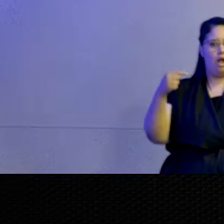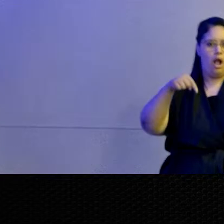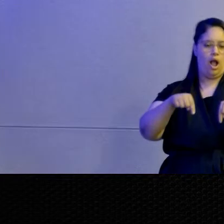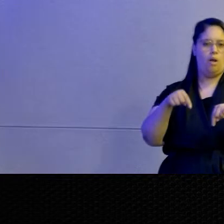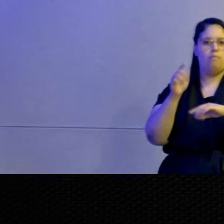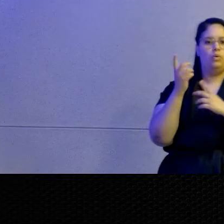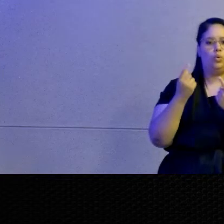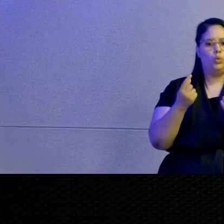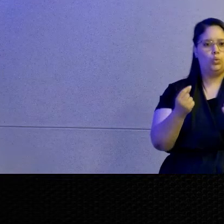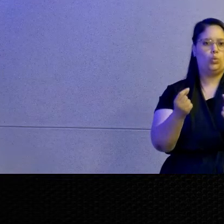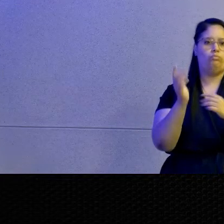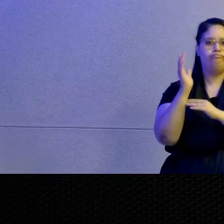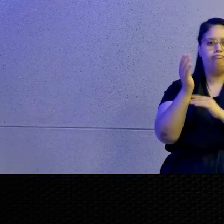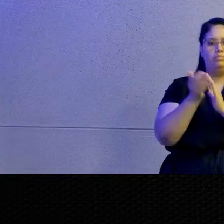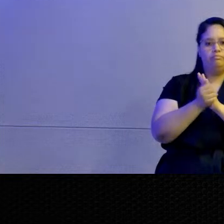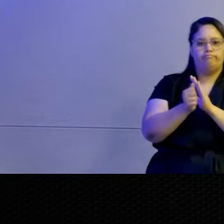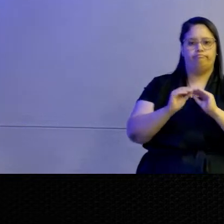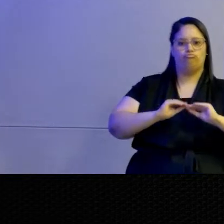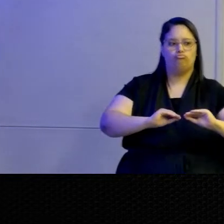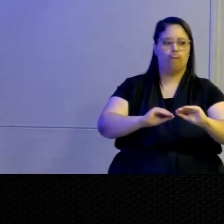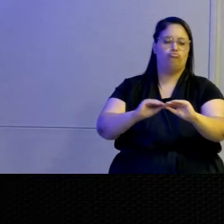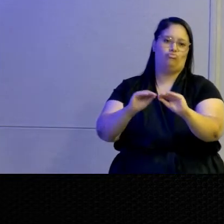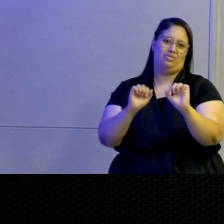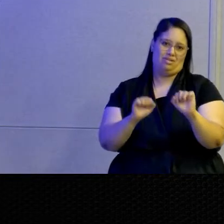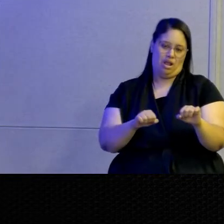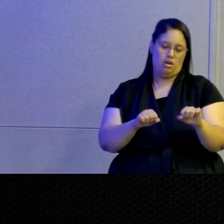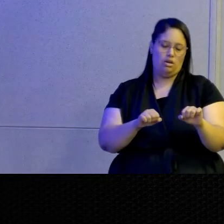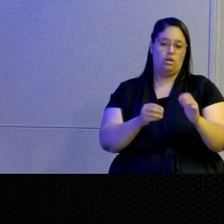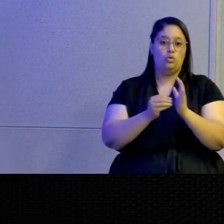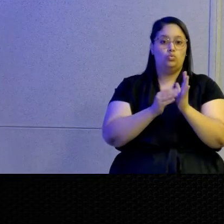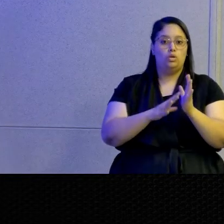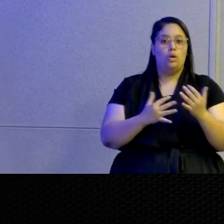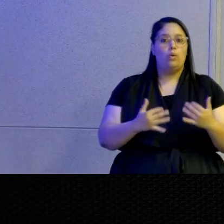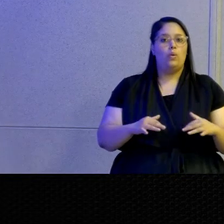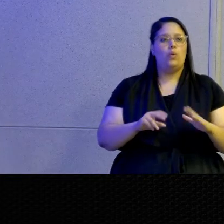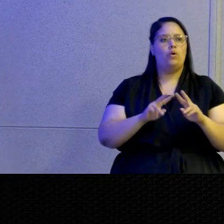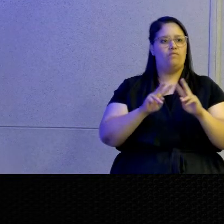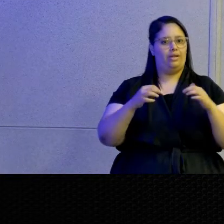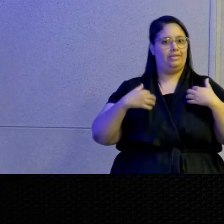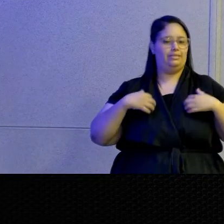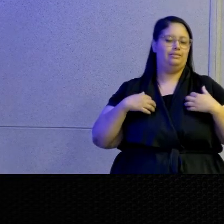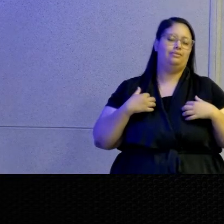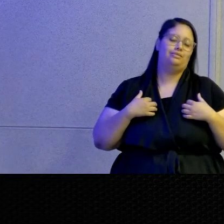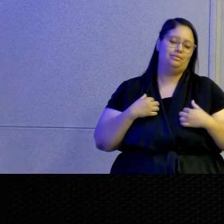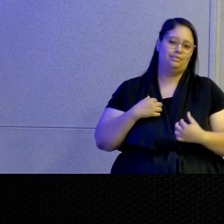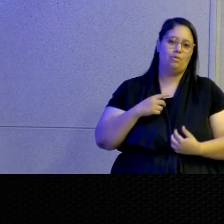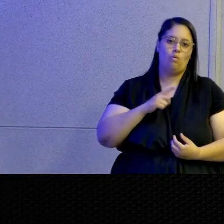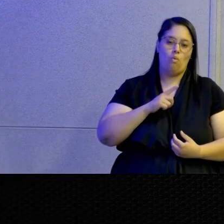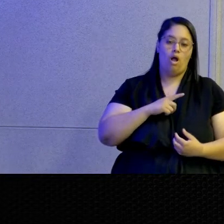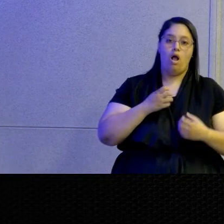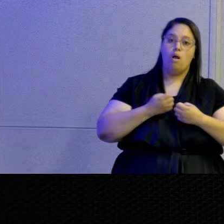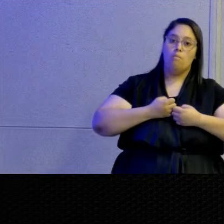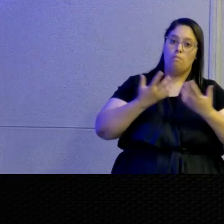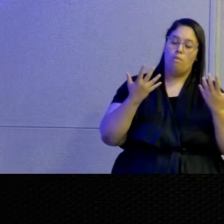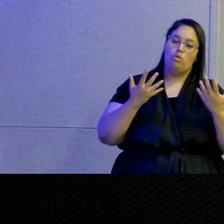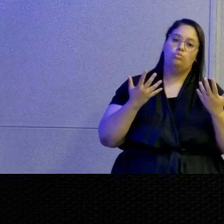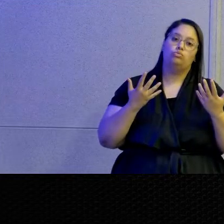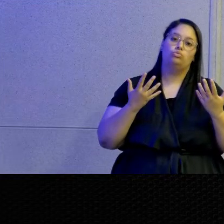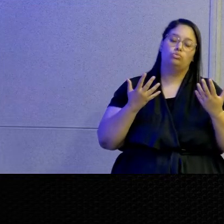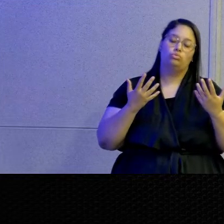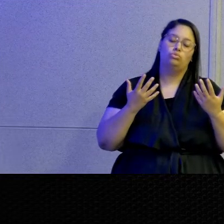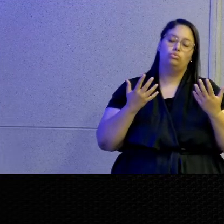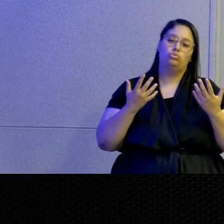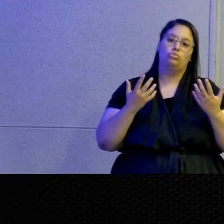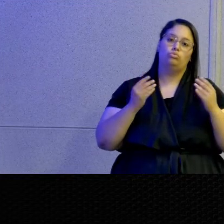this hands-on experience. Yeah? And the students are very excited because mostly